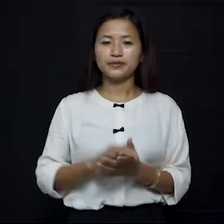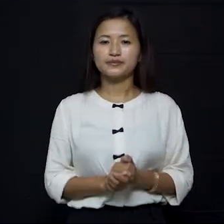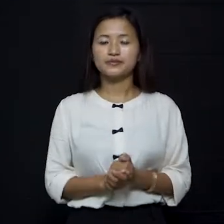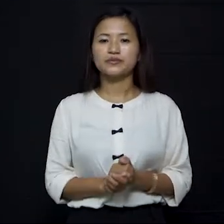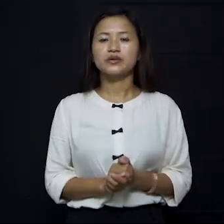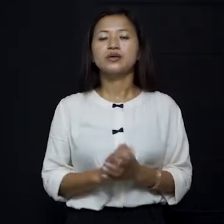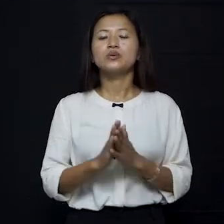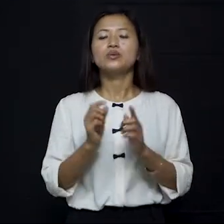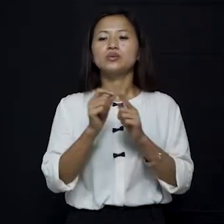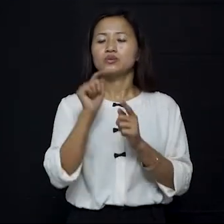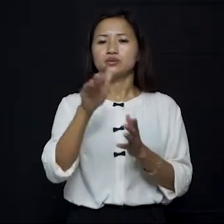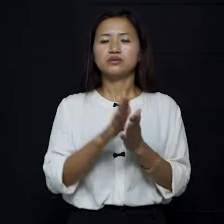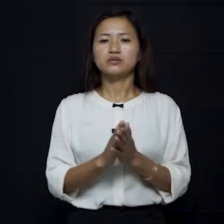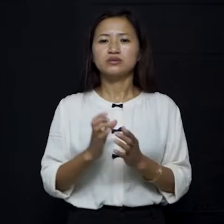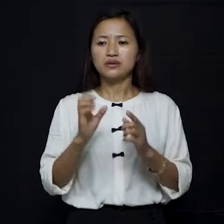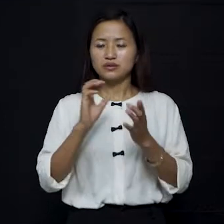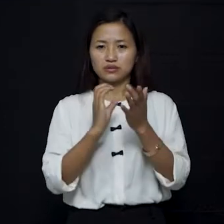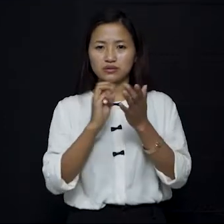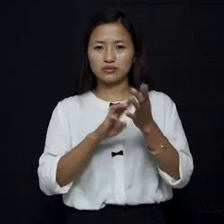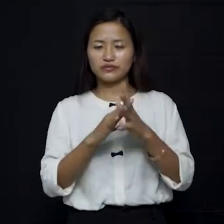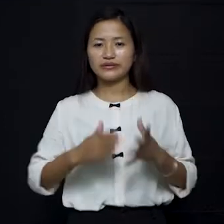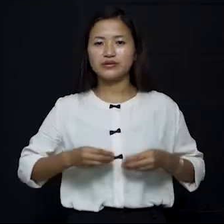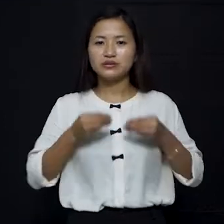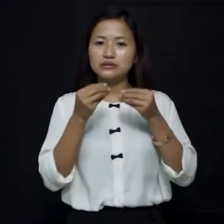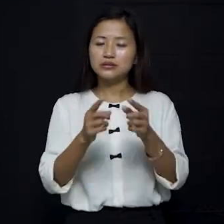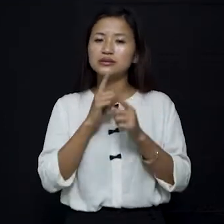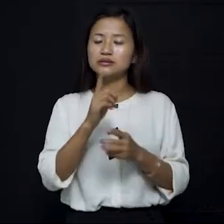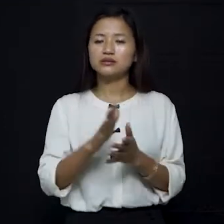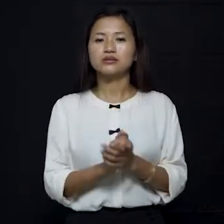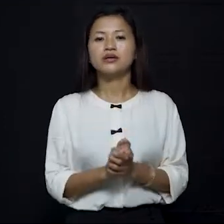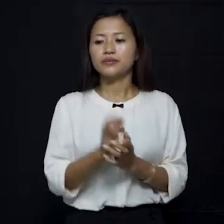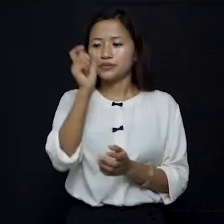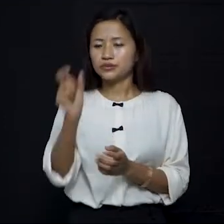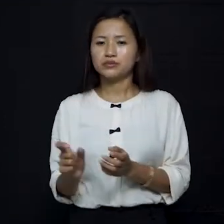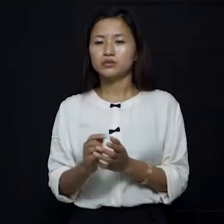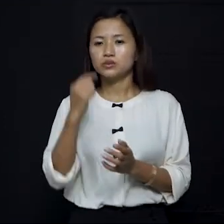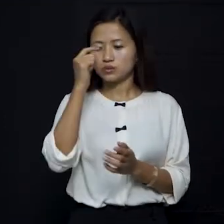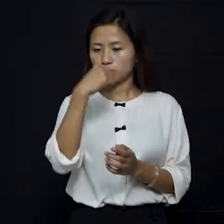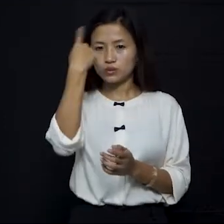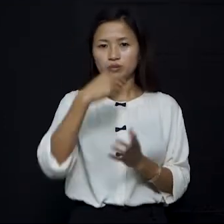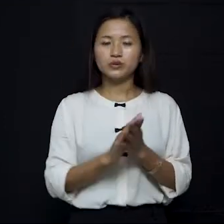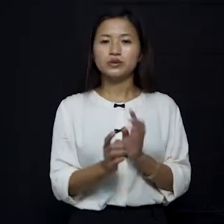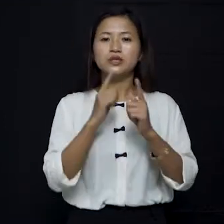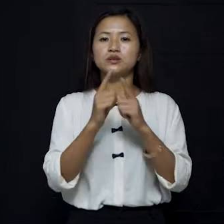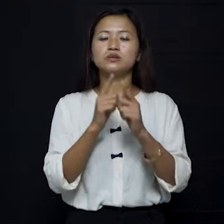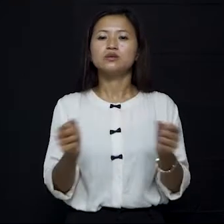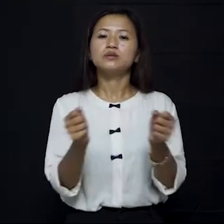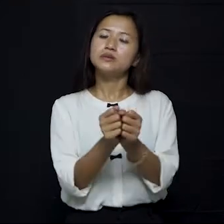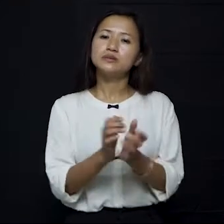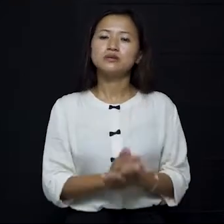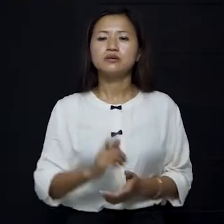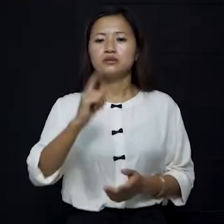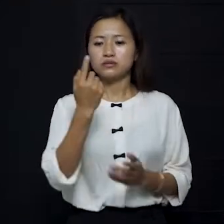are portraying and you are conveying the wrong message to the person whom you are talking with, okay? I would like you to look into your